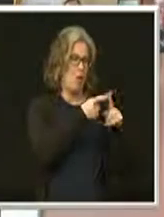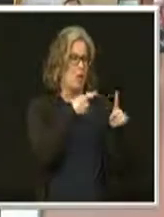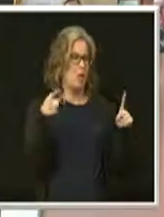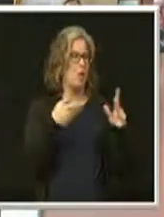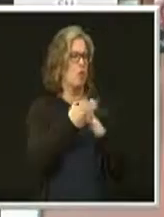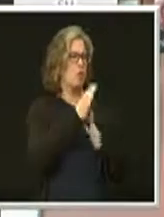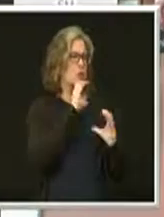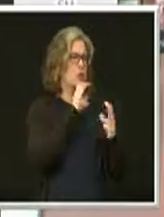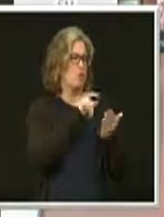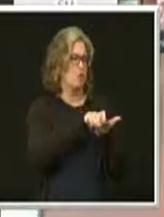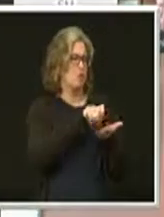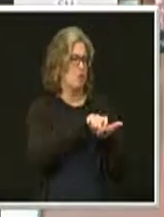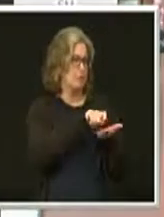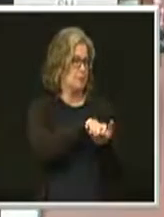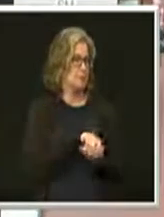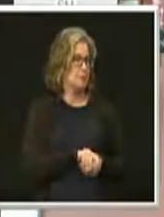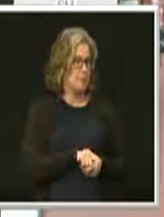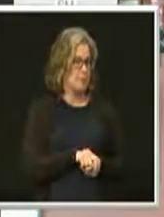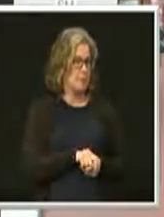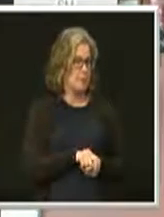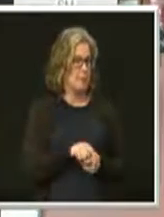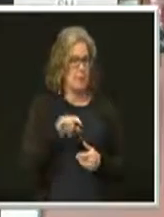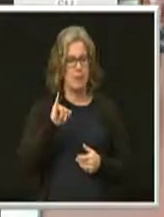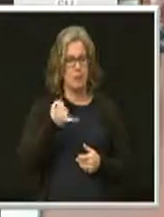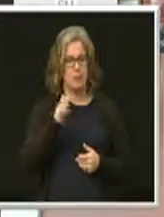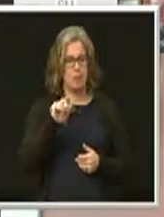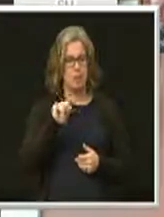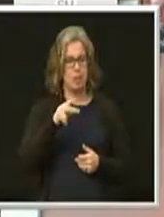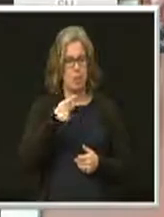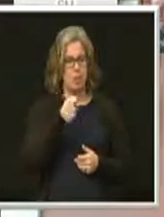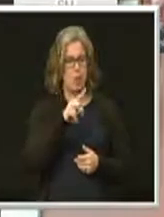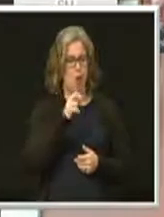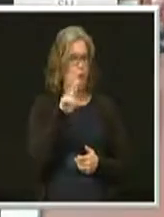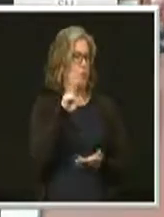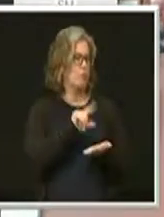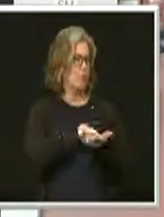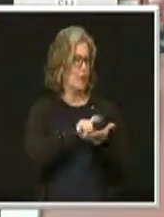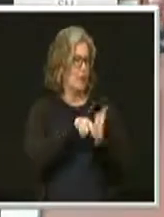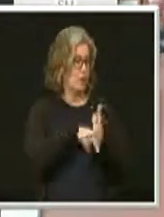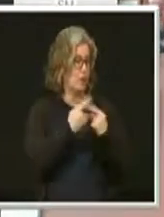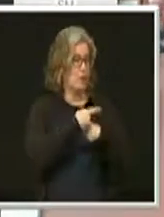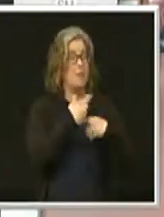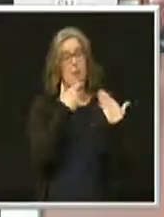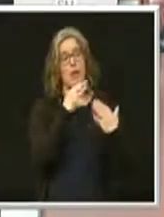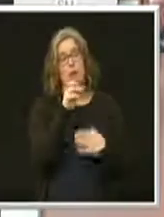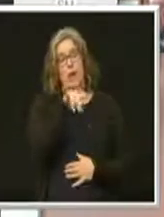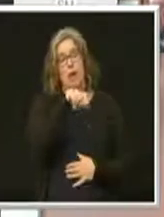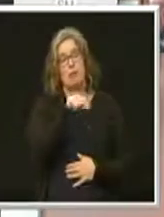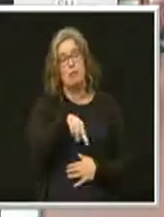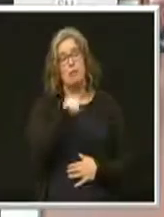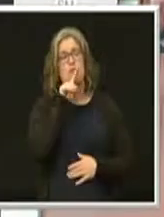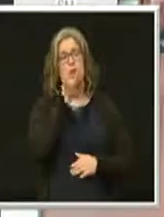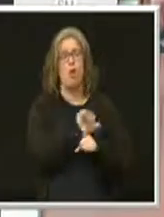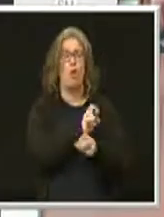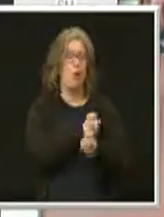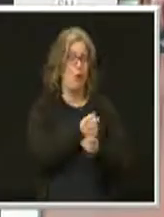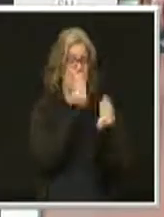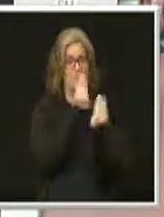jail through a release that Gene Porter will put out later today. Okay, so again, thank you to the media. You guys are really working